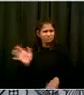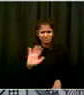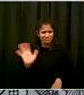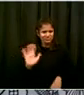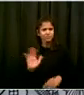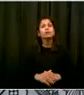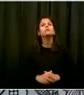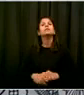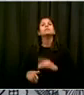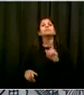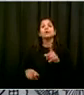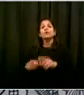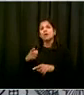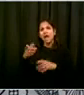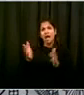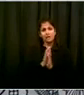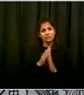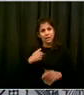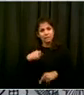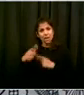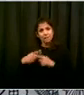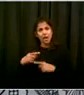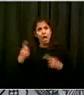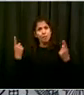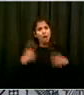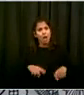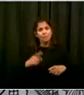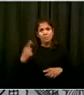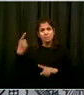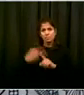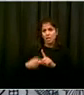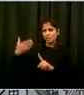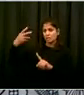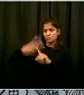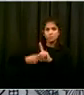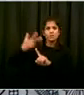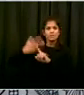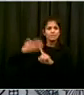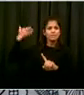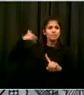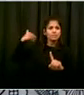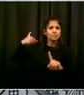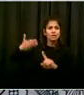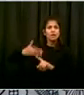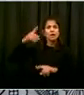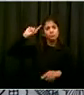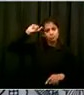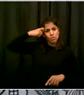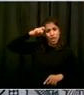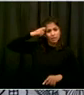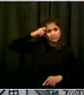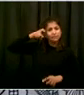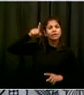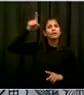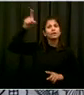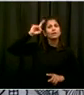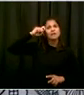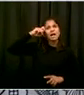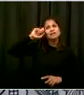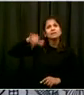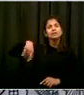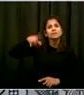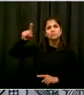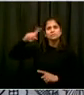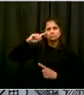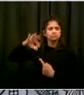back months ago in the Bronx, that is what we are looking at. The full investigation is being done independently by the Department of Investigation,